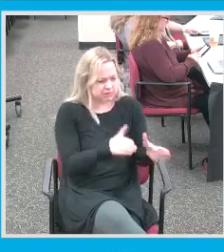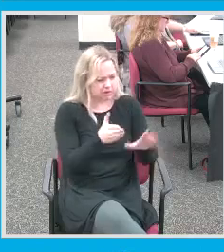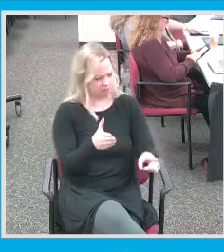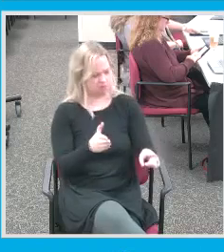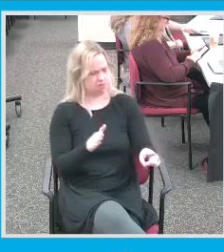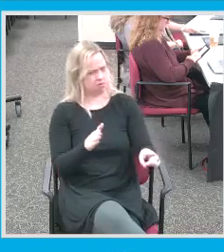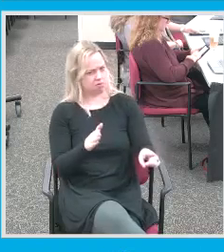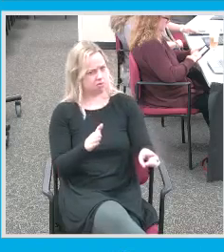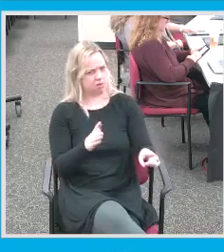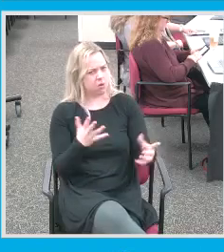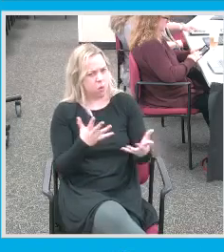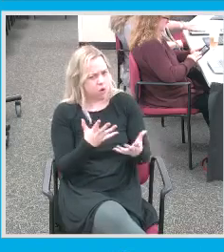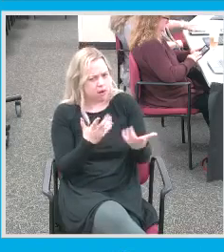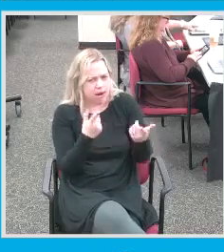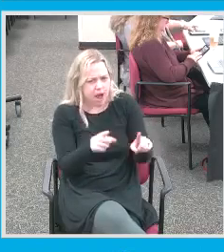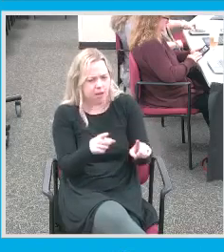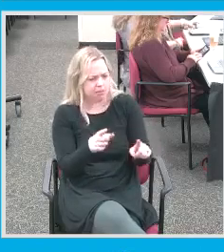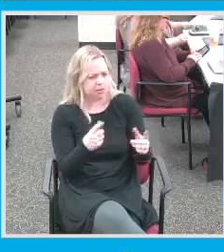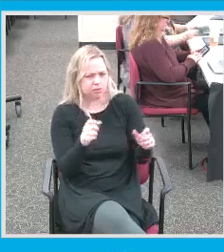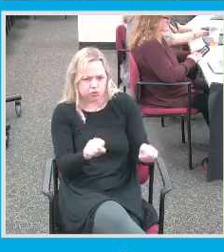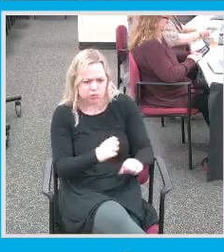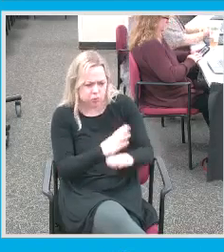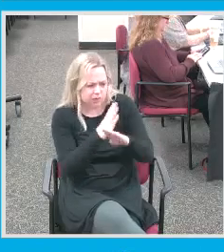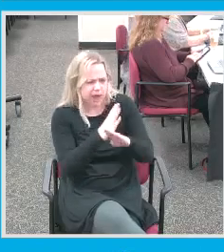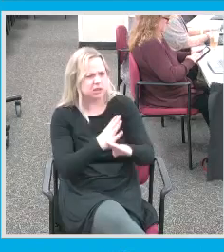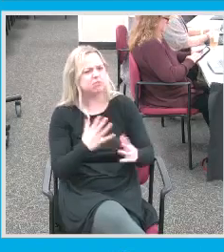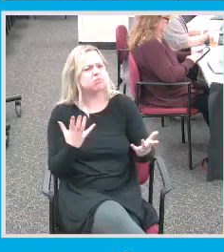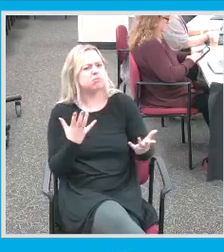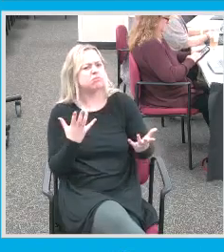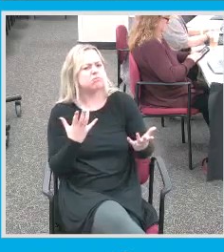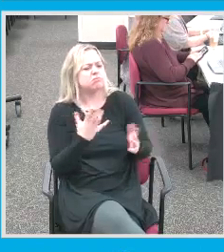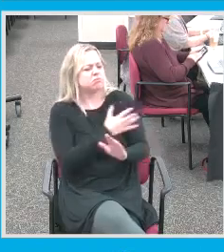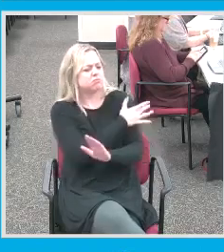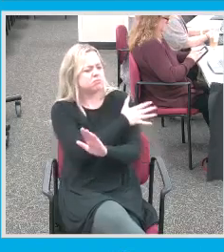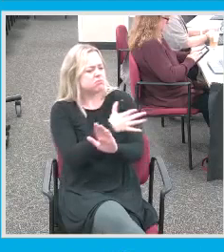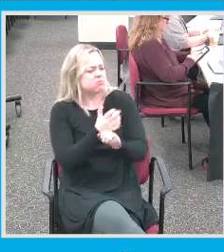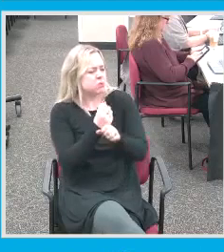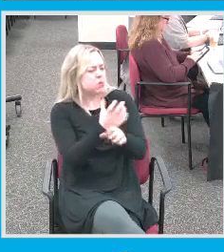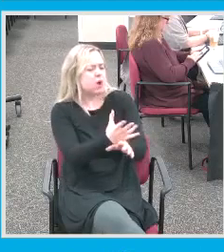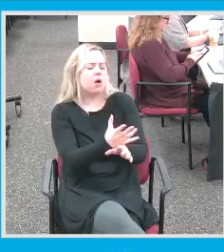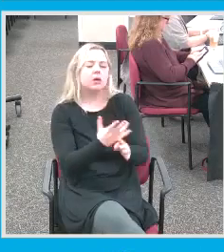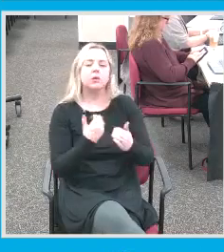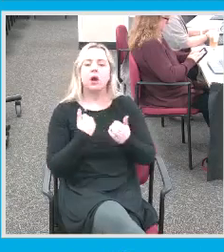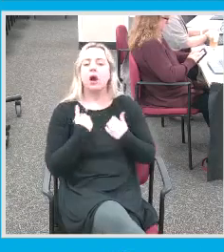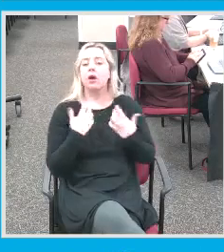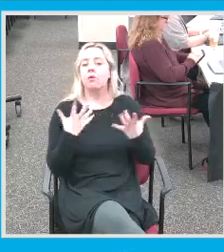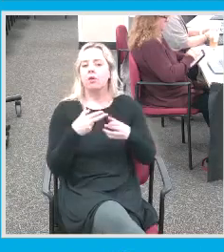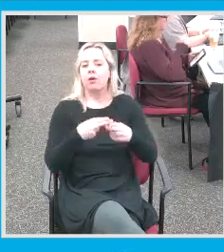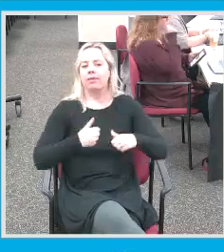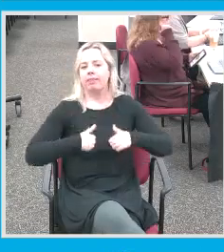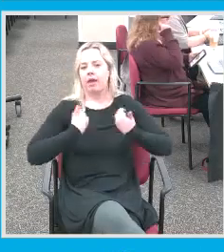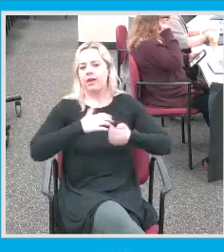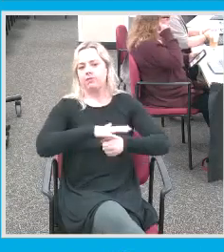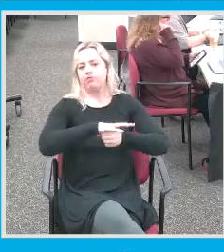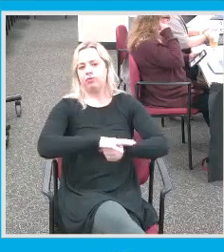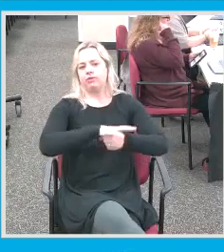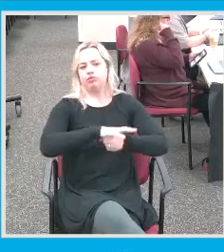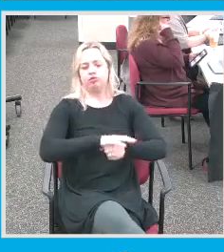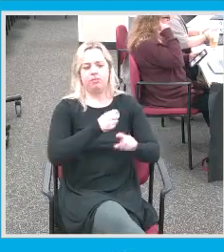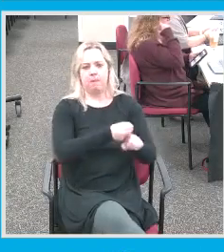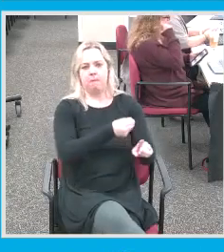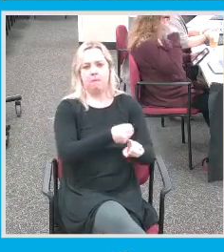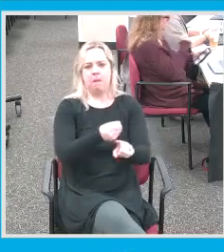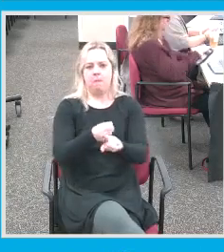experiencing amongst our children. What are some life stressors is what we talk about. So what are things happening in the lives of these children